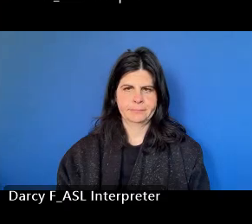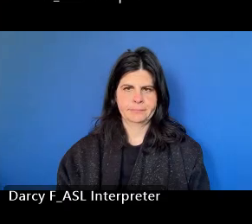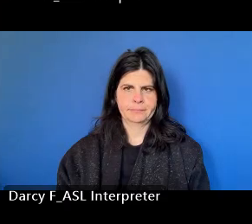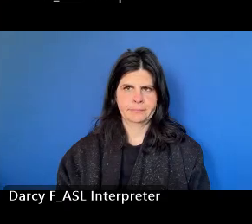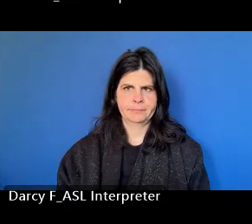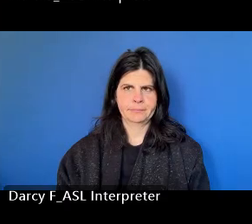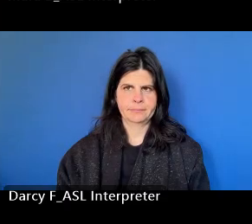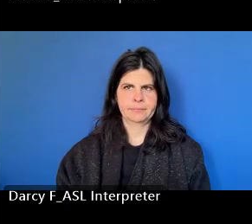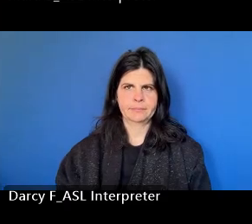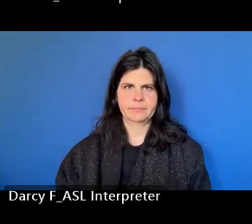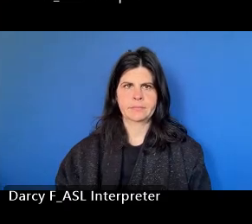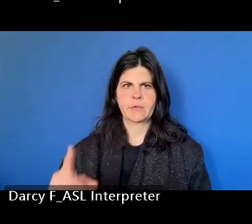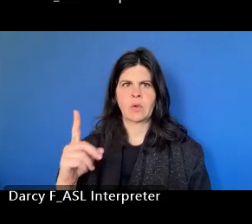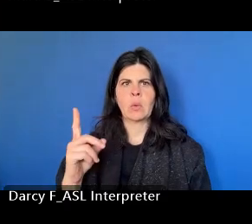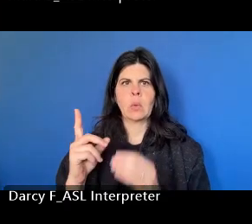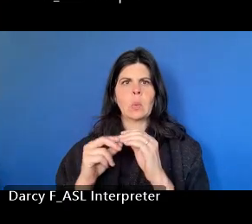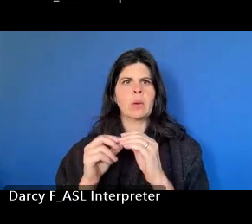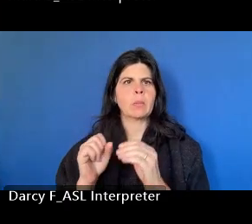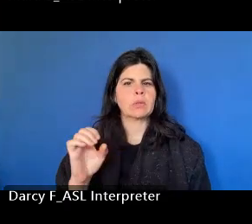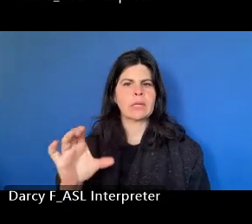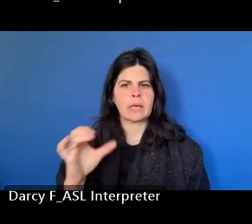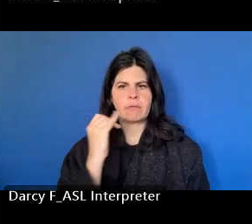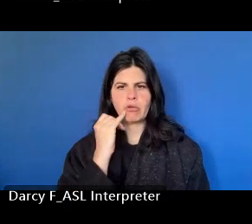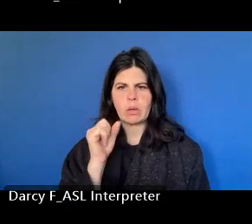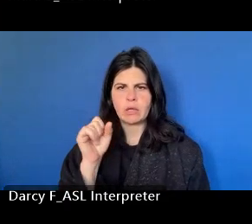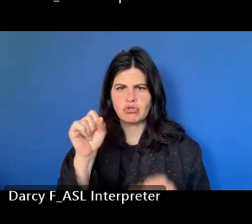Just another second, if you can try.